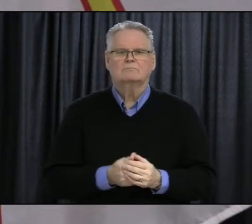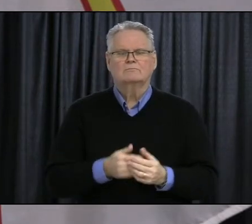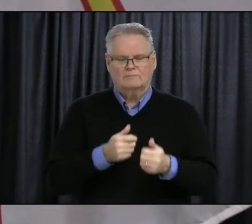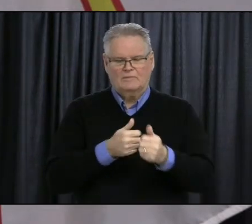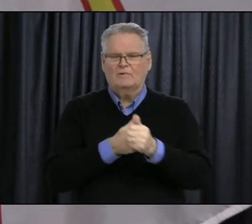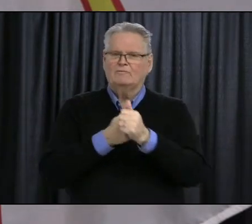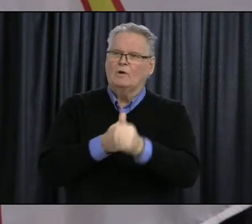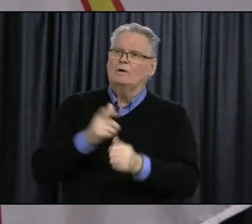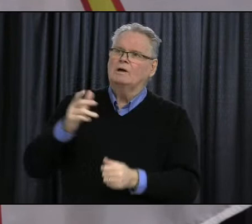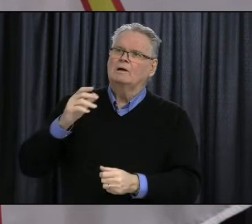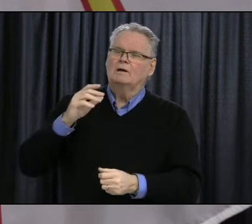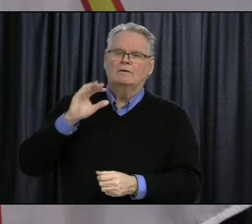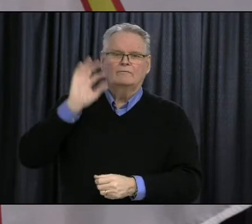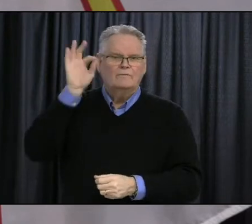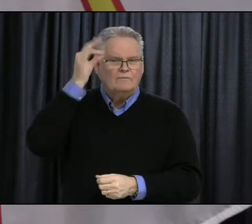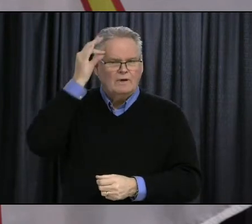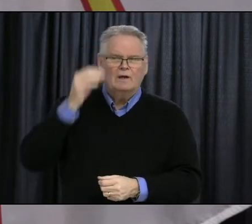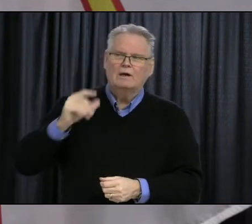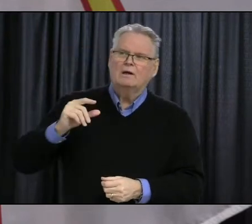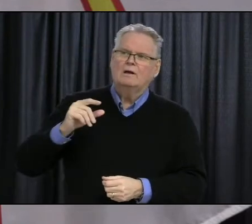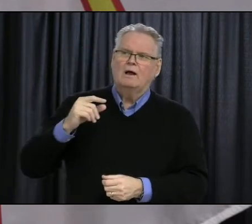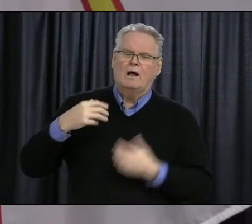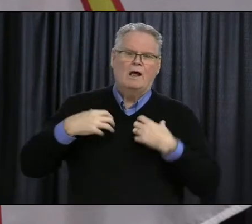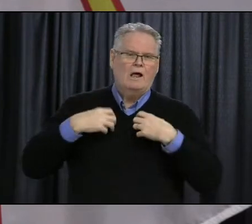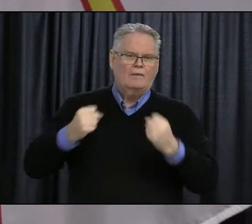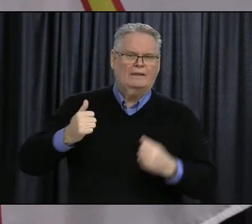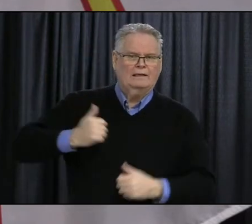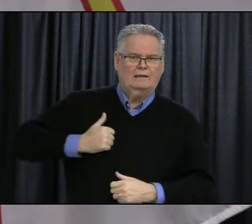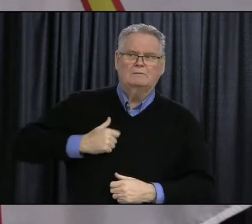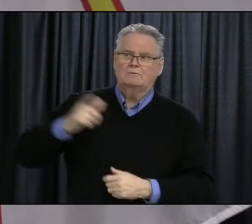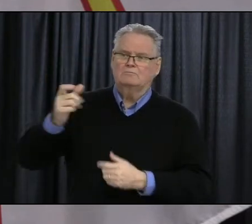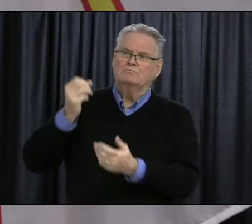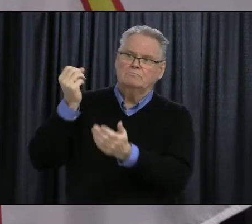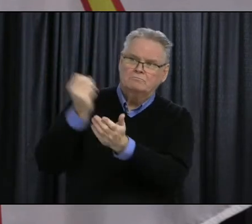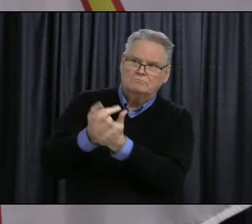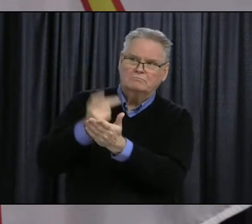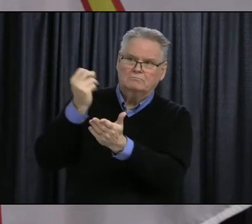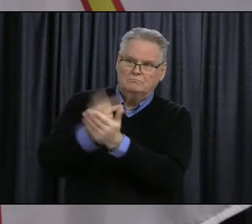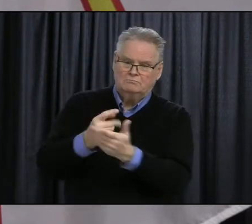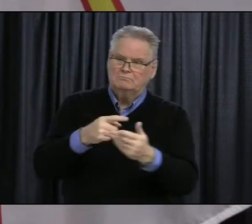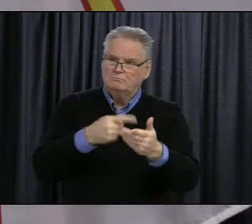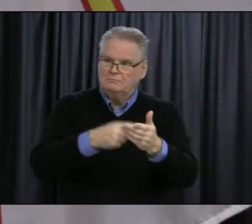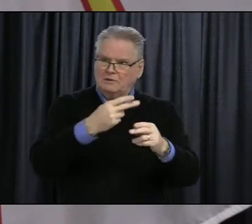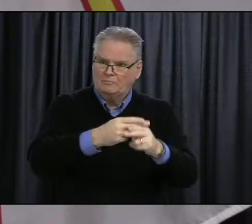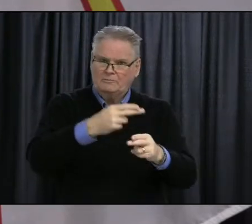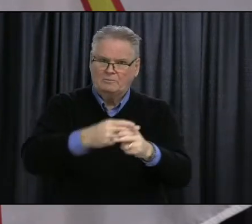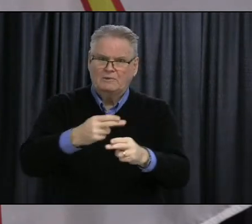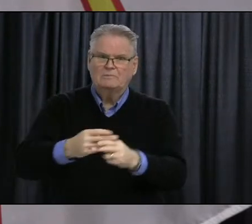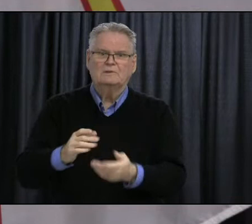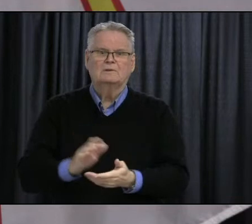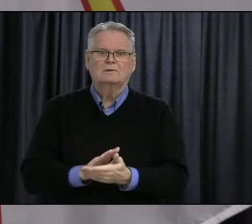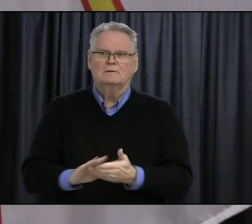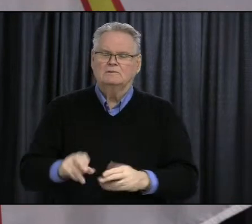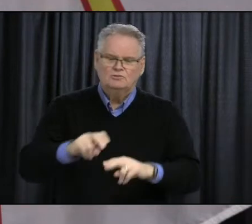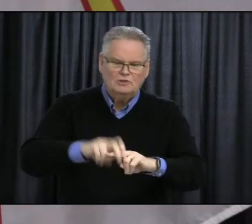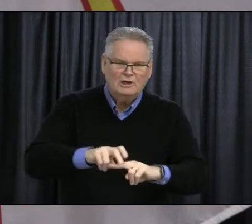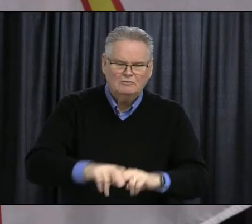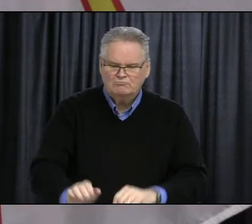rails, tabletops, chairs, those sorts of things. So I don't know specifically what